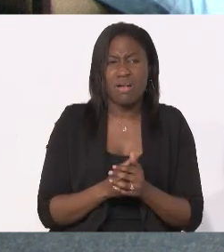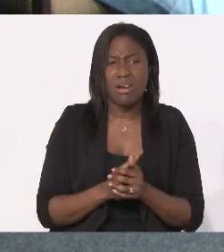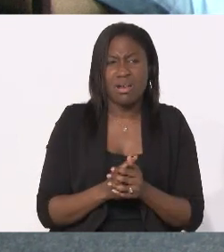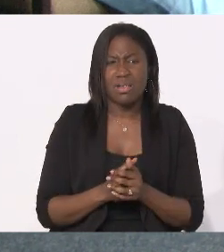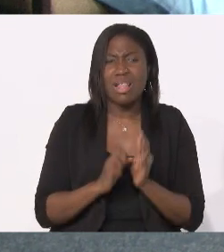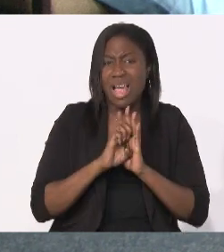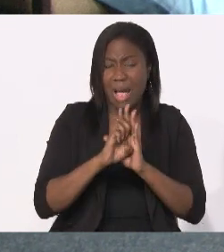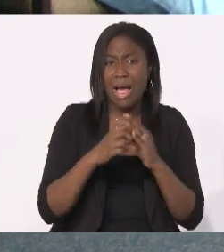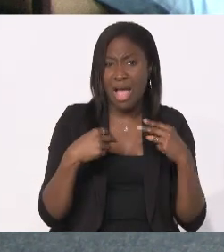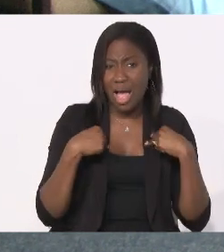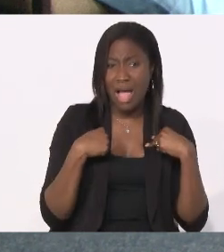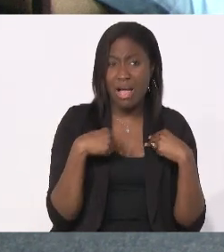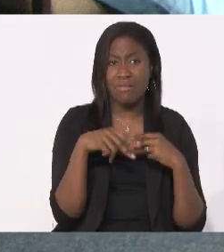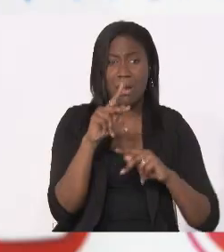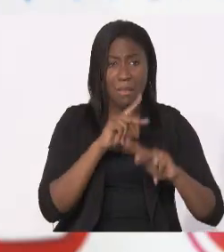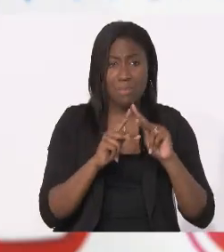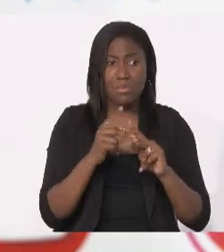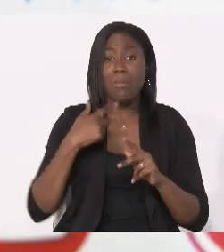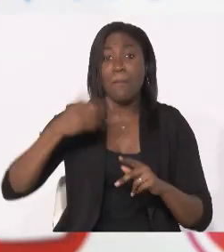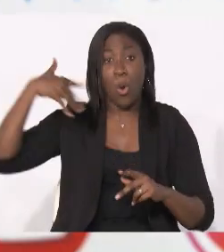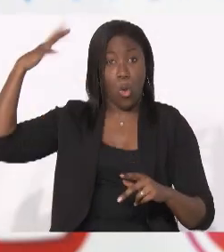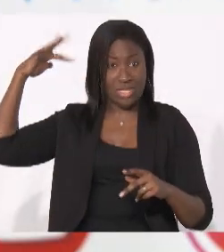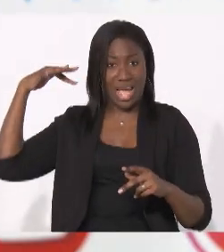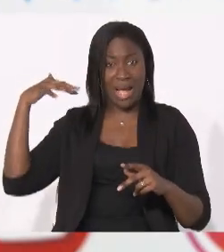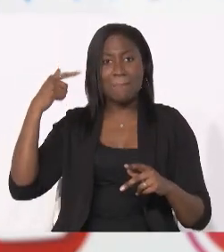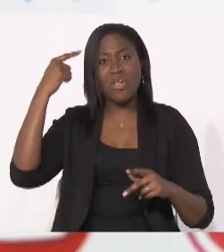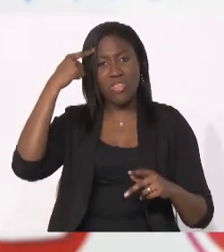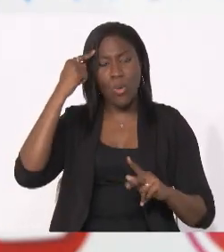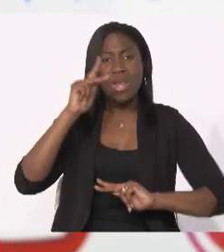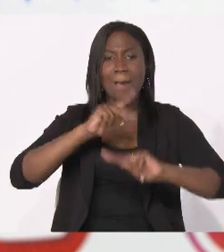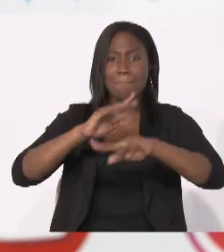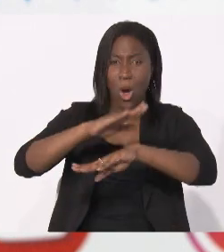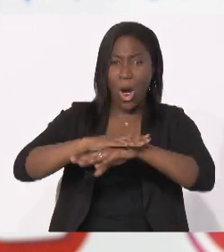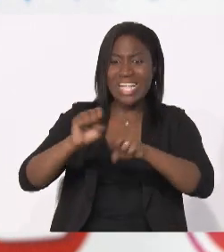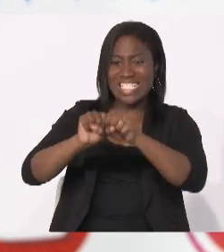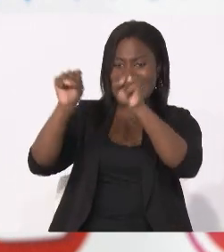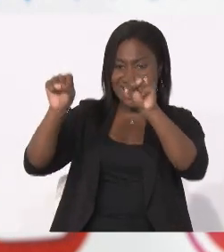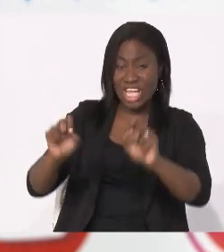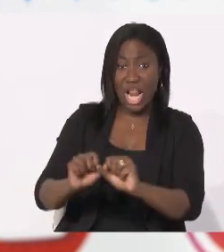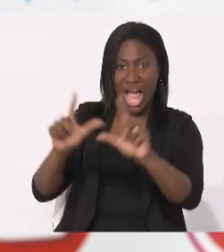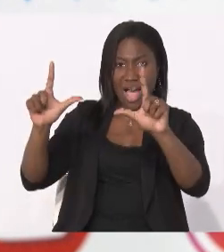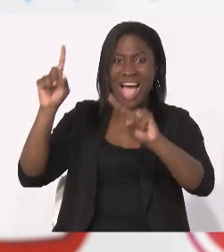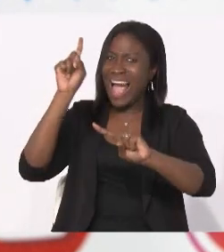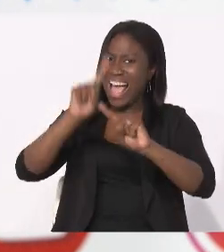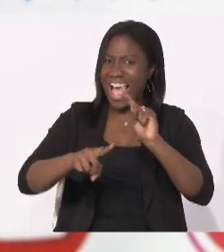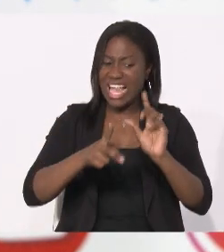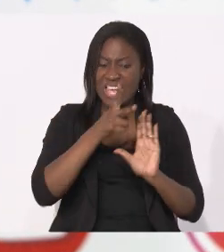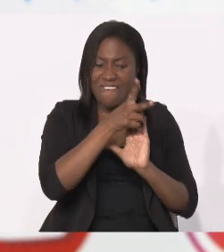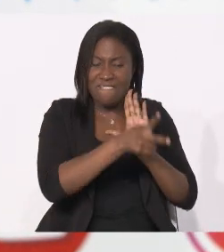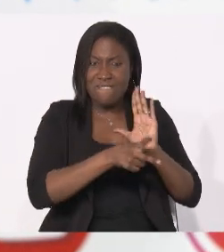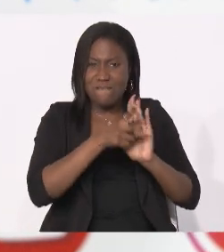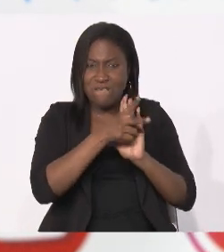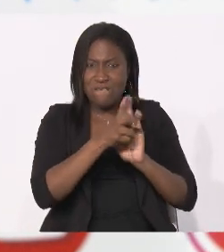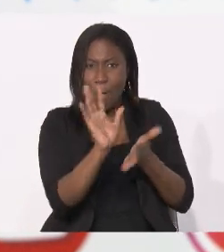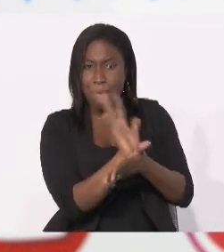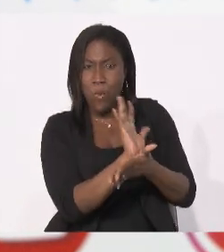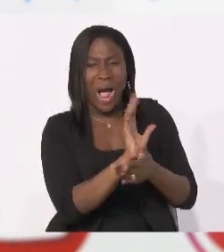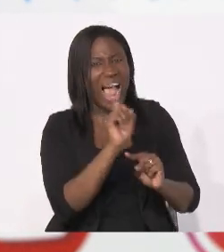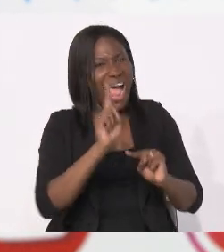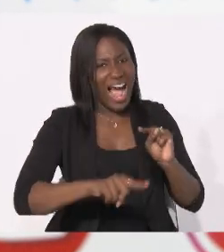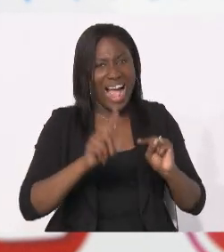creative community. Do you see the availability of the platform, of the film platform for